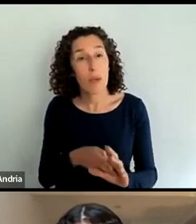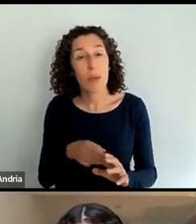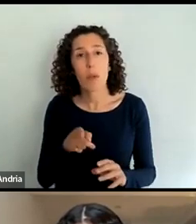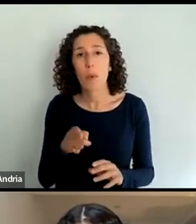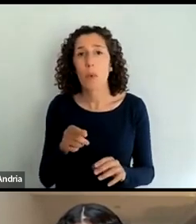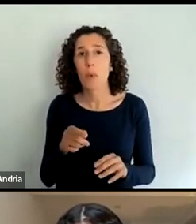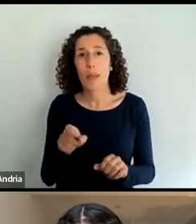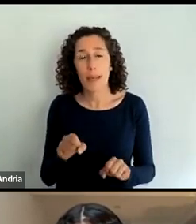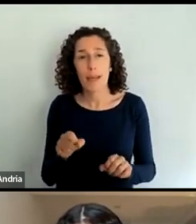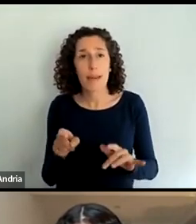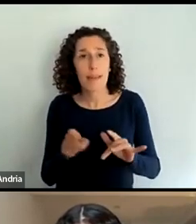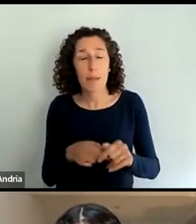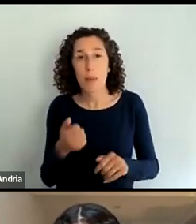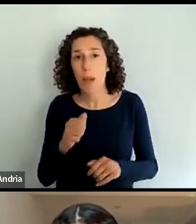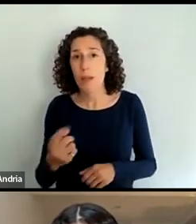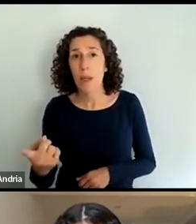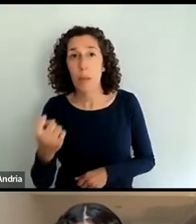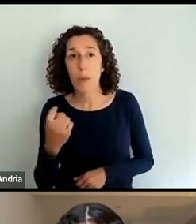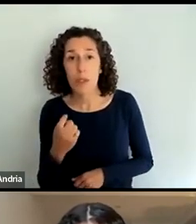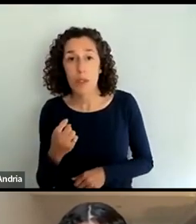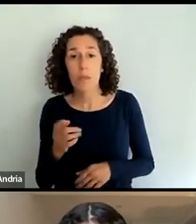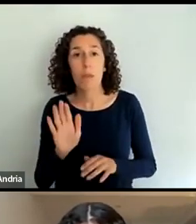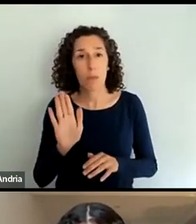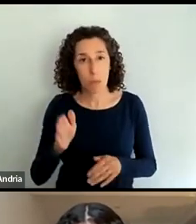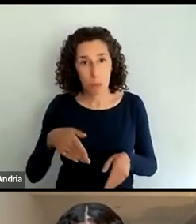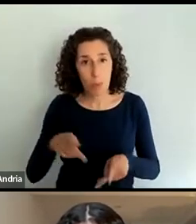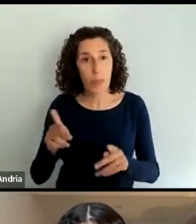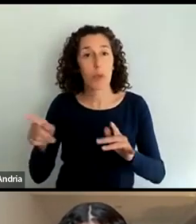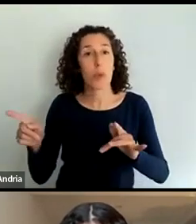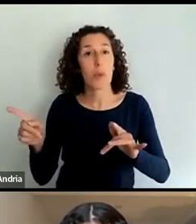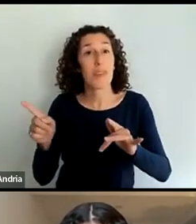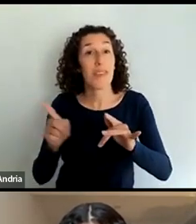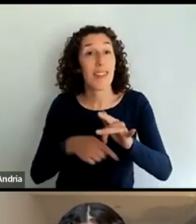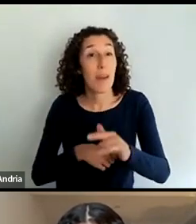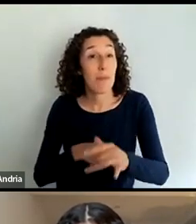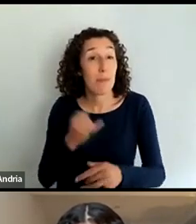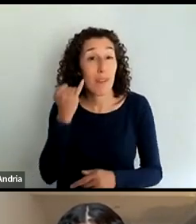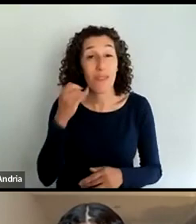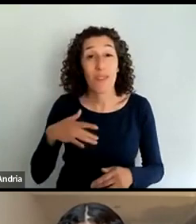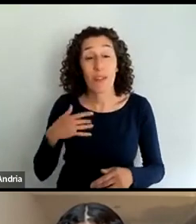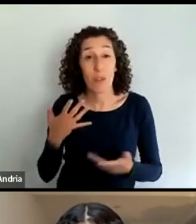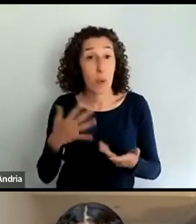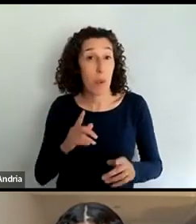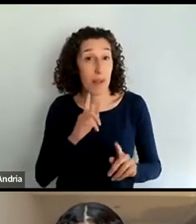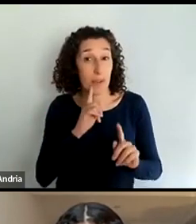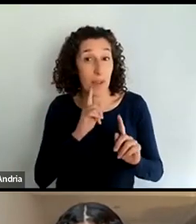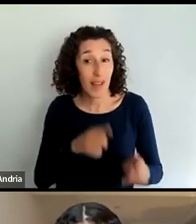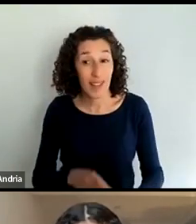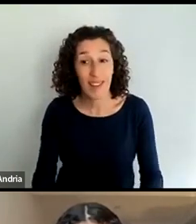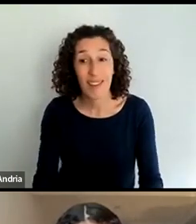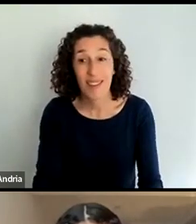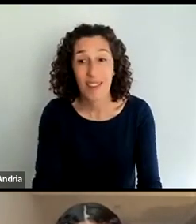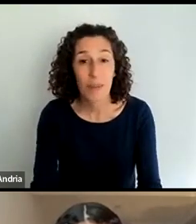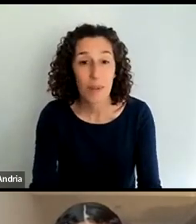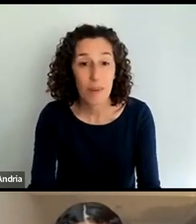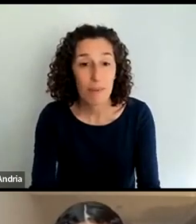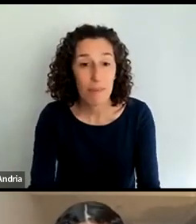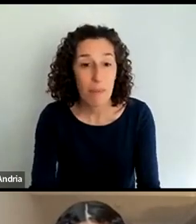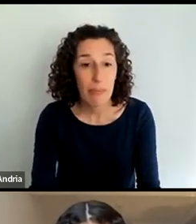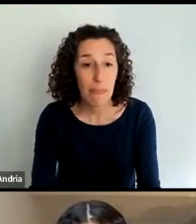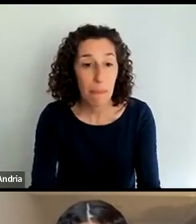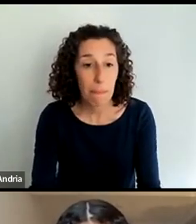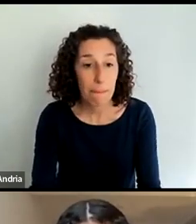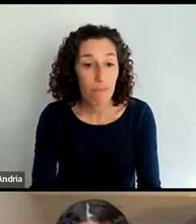questions that are not interesting to them. So I'm going to start with